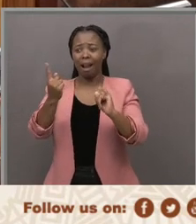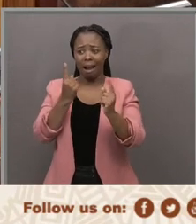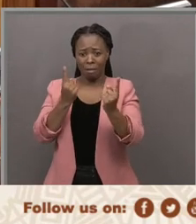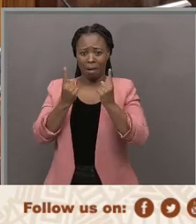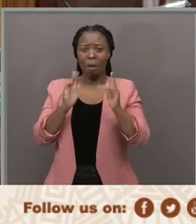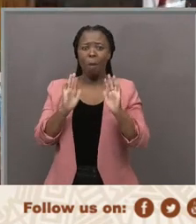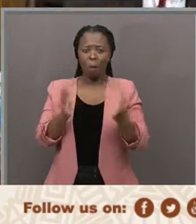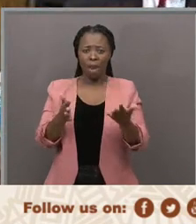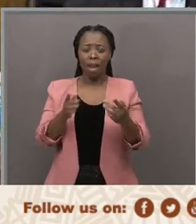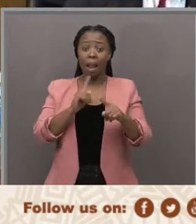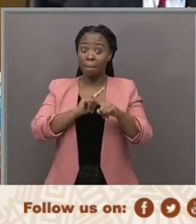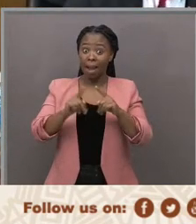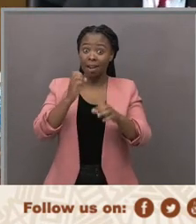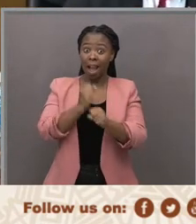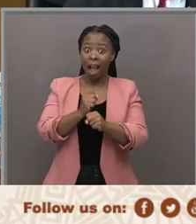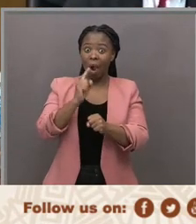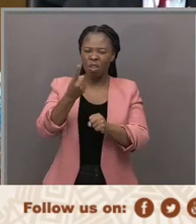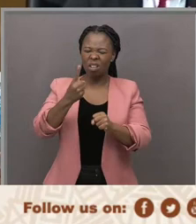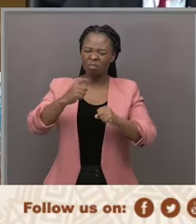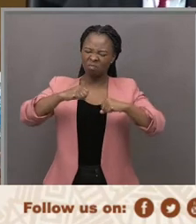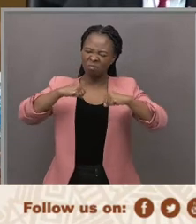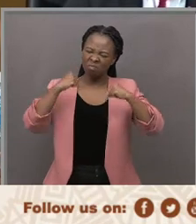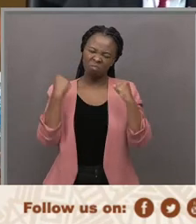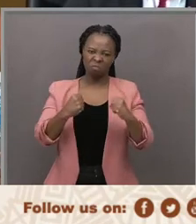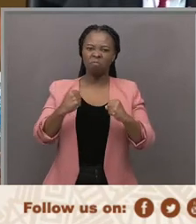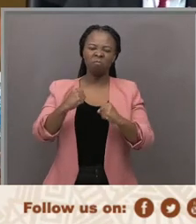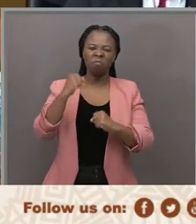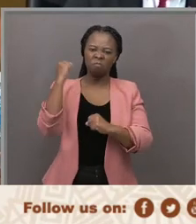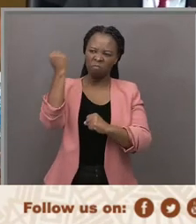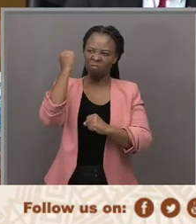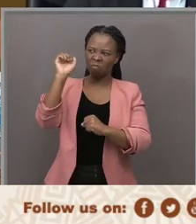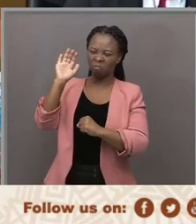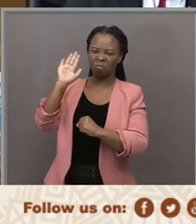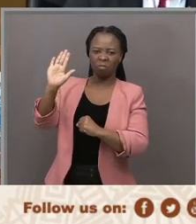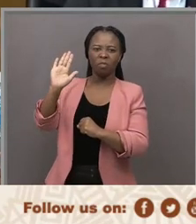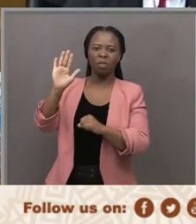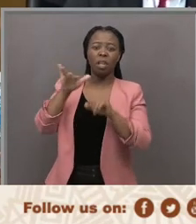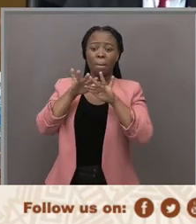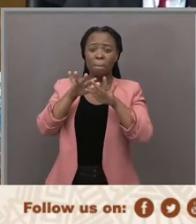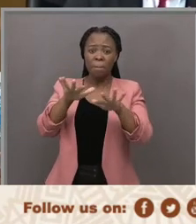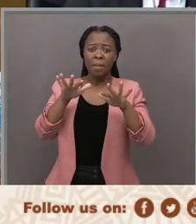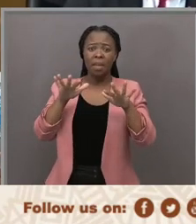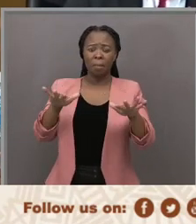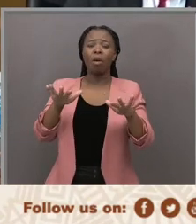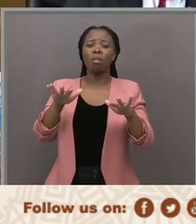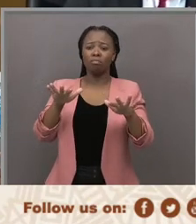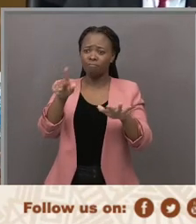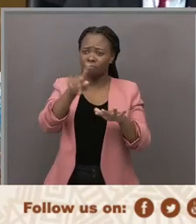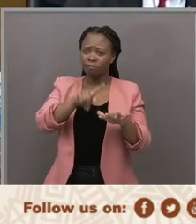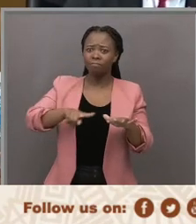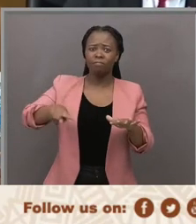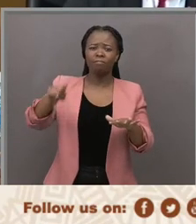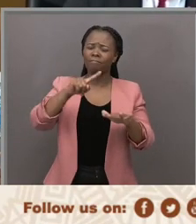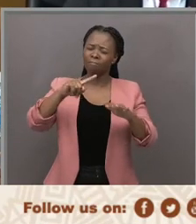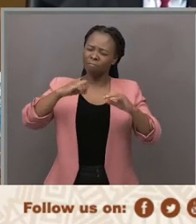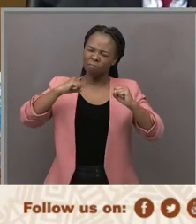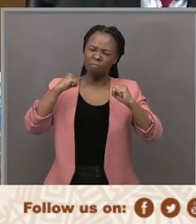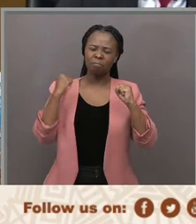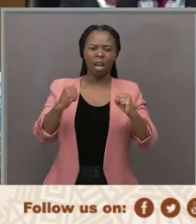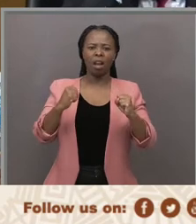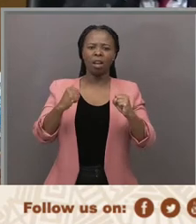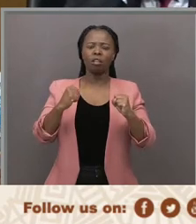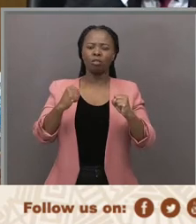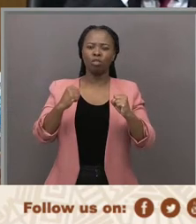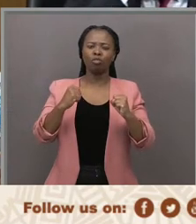Gauteng will remain the pioneer, and the people of our province will remain the makers of their own history. We have learned from